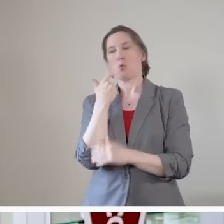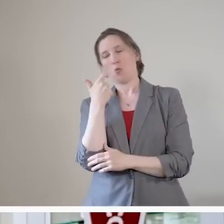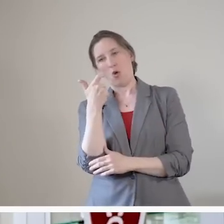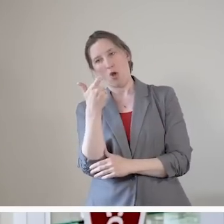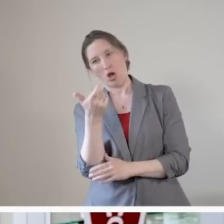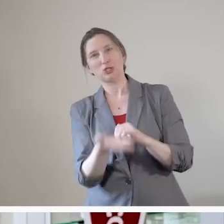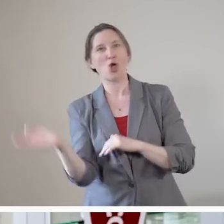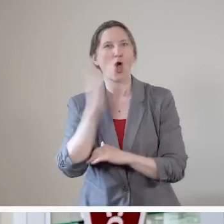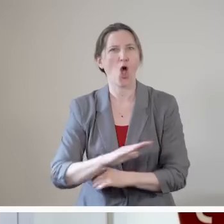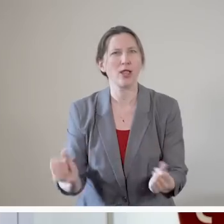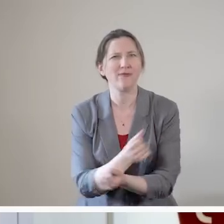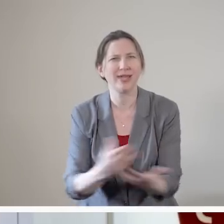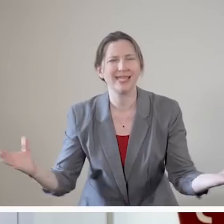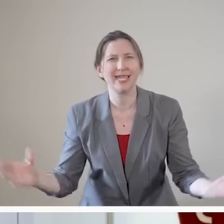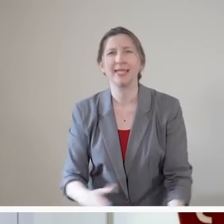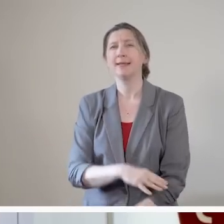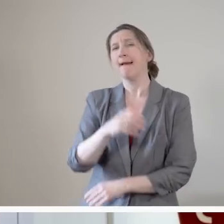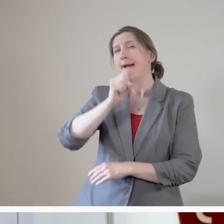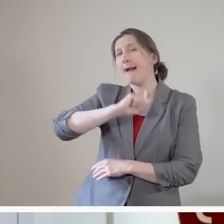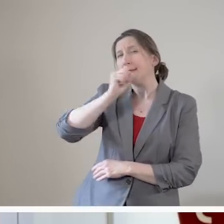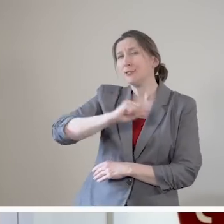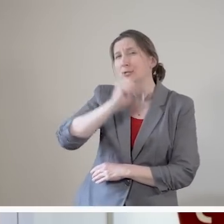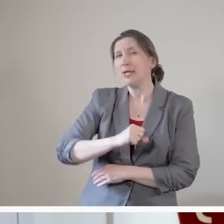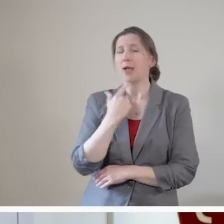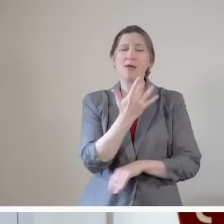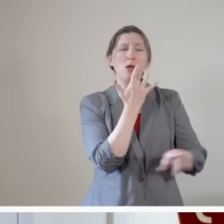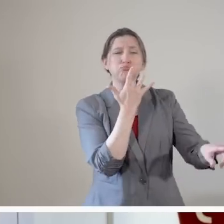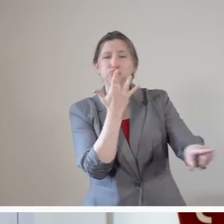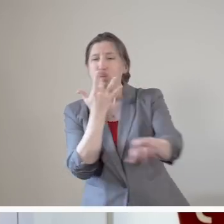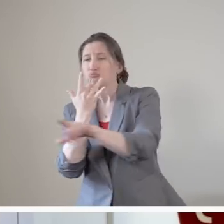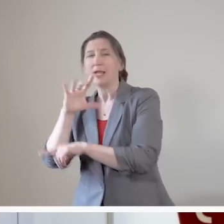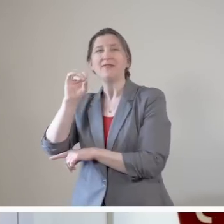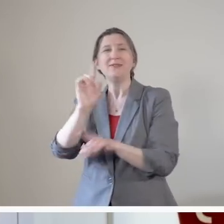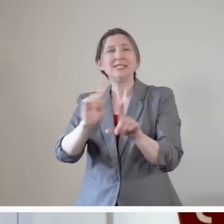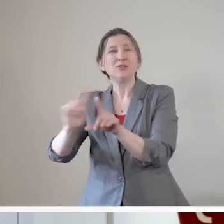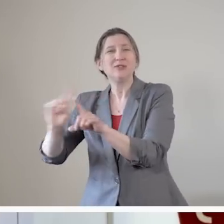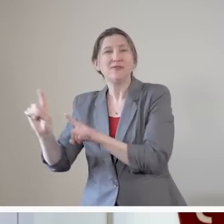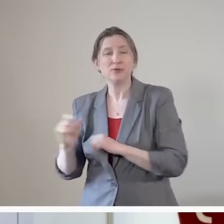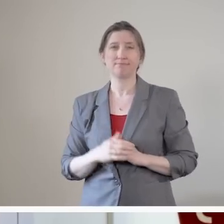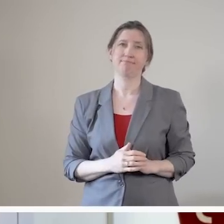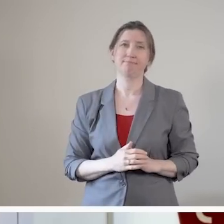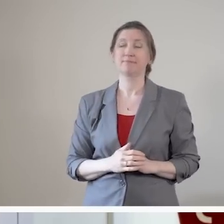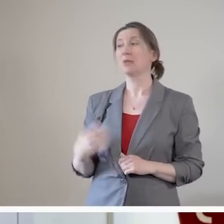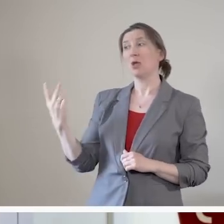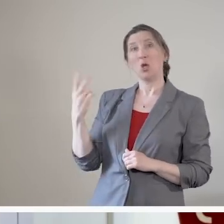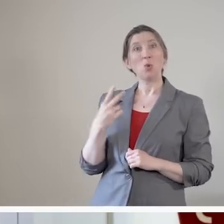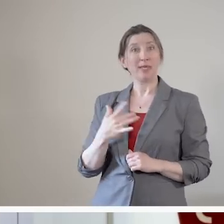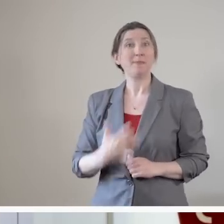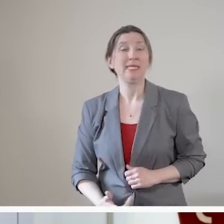table tennis match. I've eaten over 50 different flavors of Babcock ice cream.